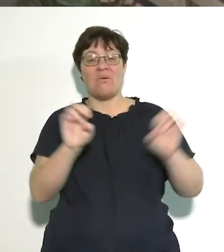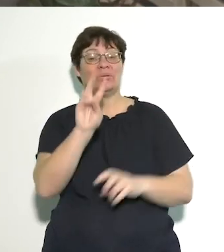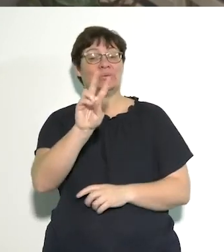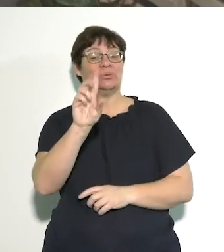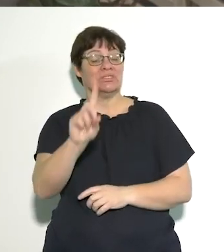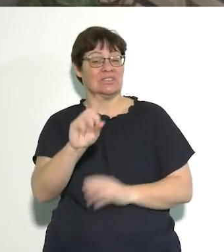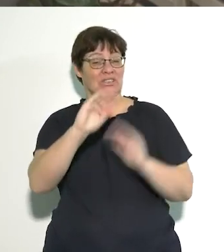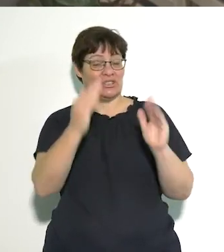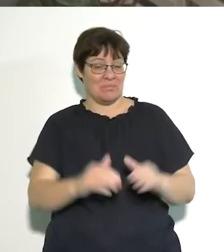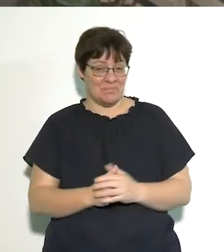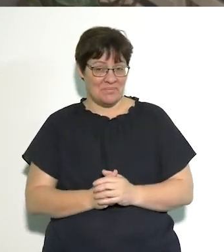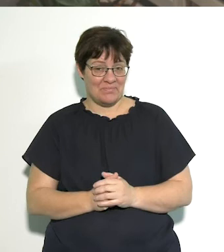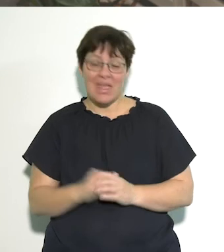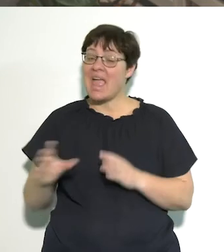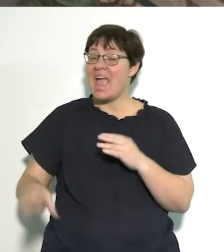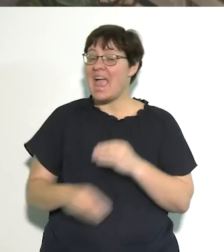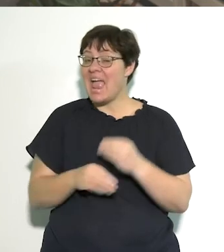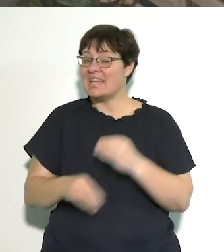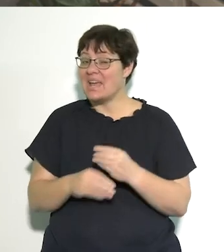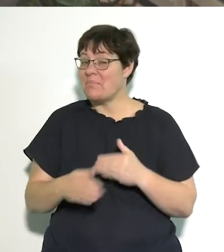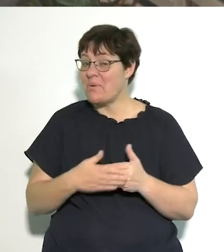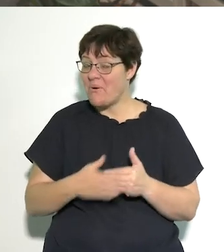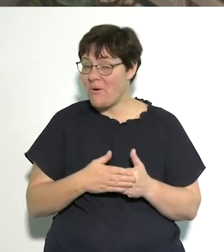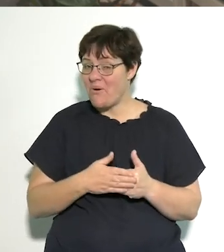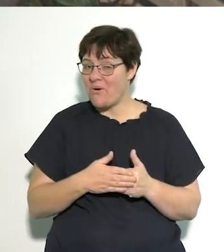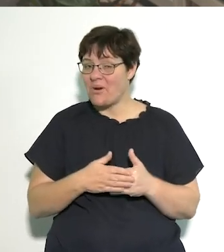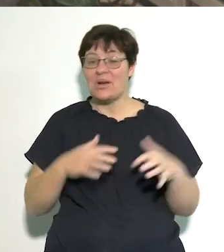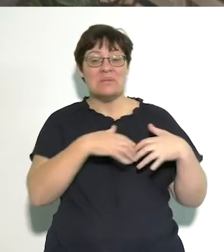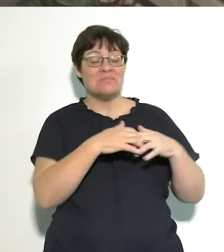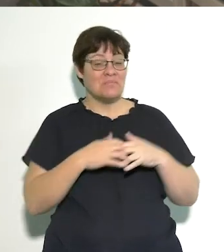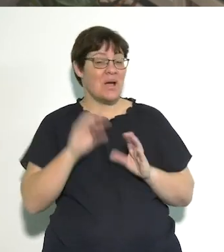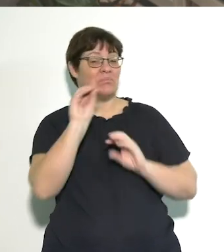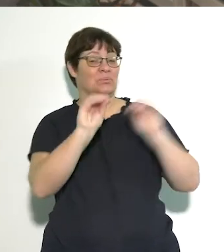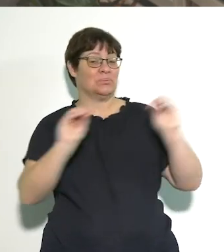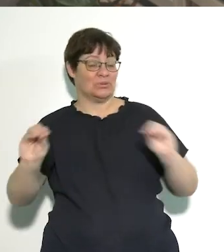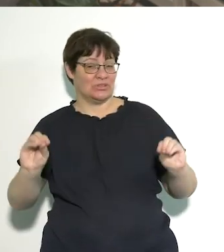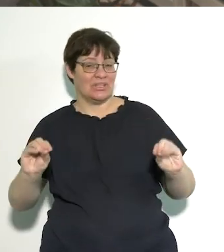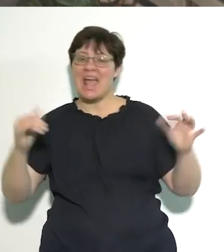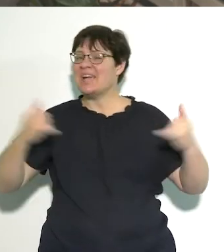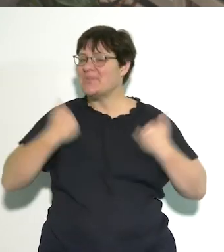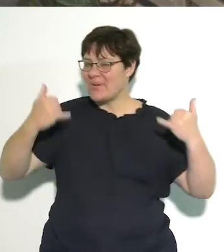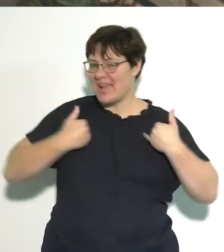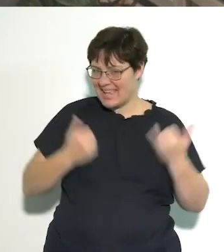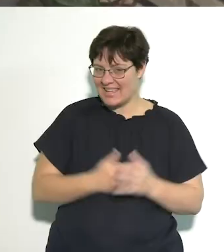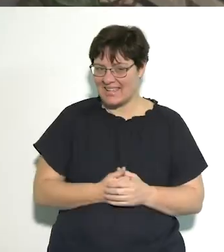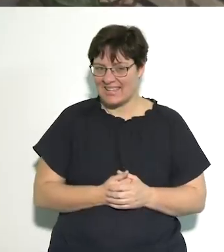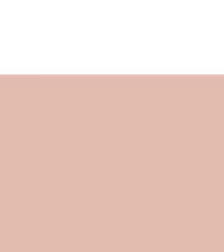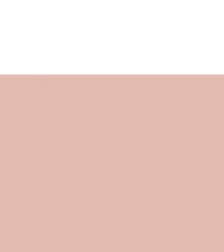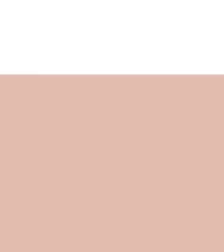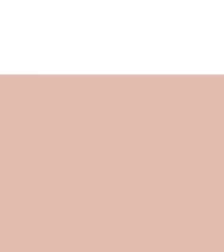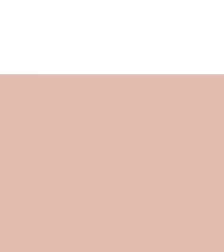2D shapes. Keep adding to it. Make some more shapes to put into it. And have fun.